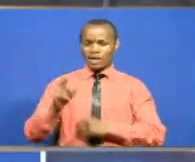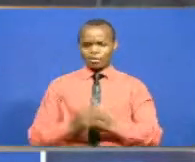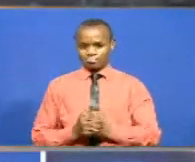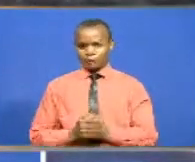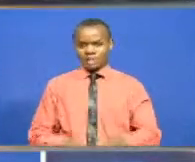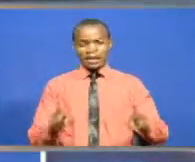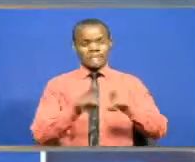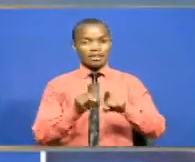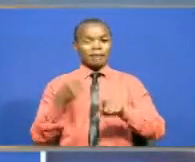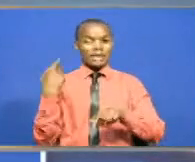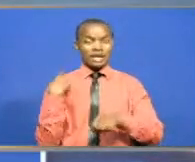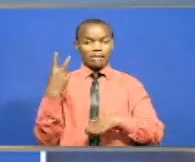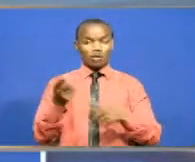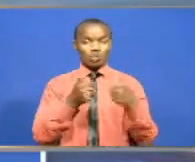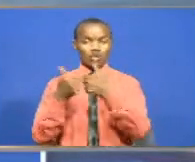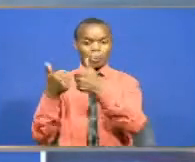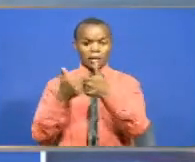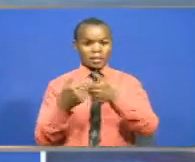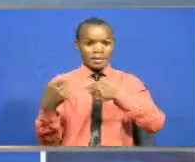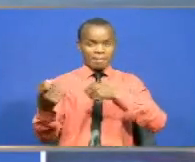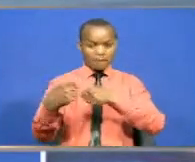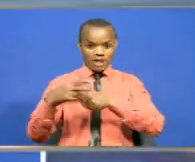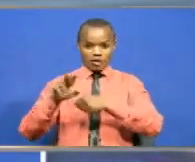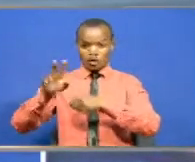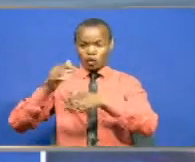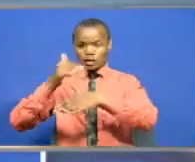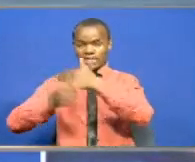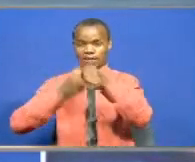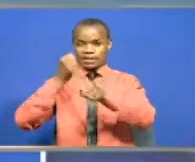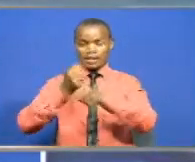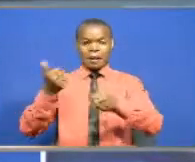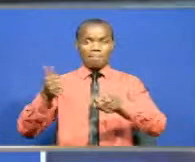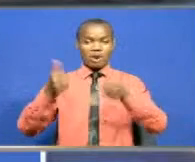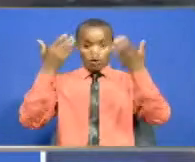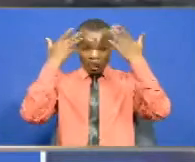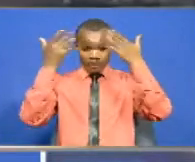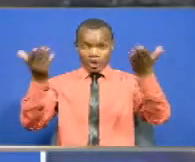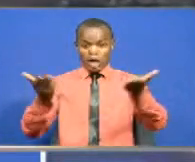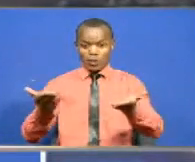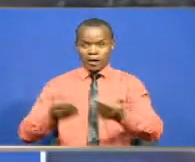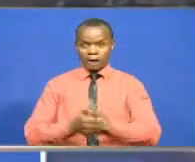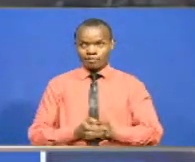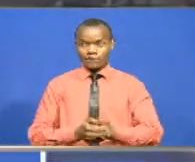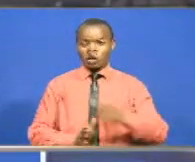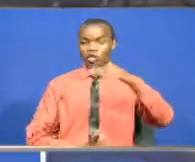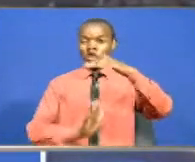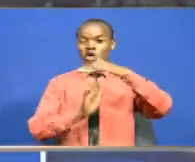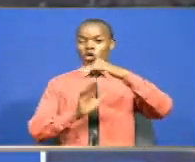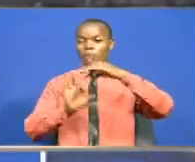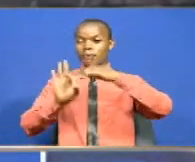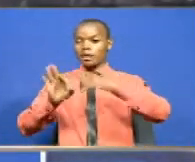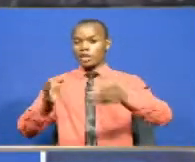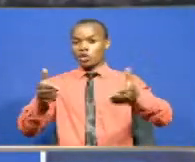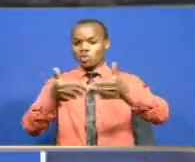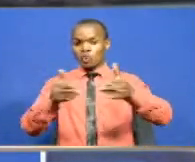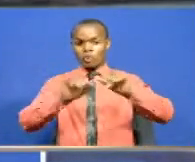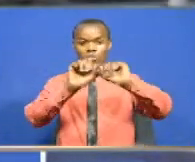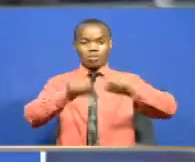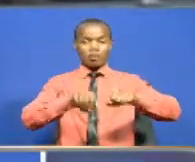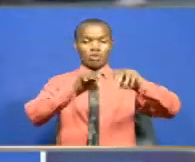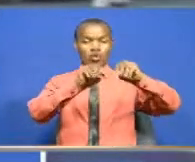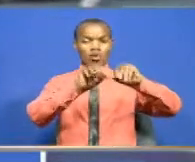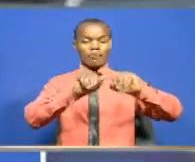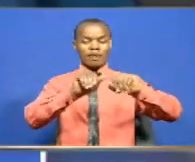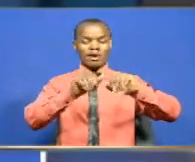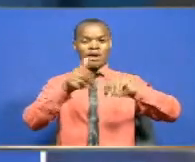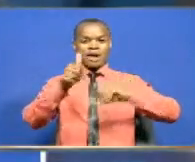the qualifiers will be held in February at a venue yet to be decided. The top three teams in the group will qualify for the biannual